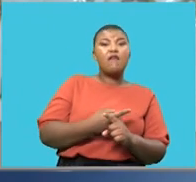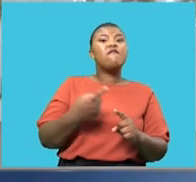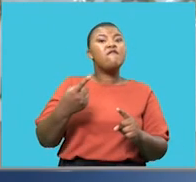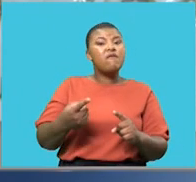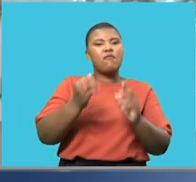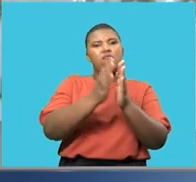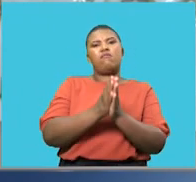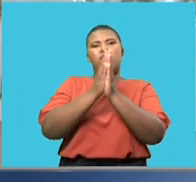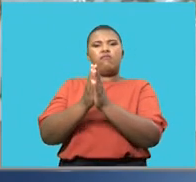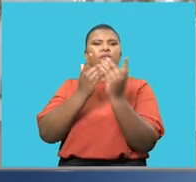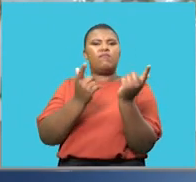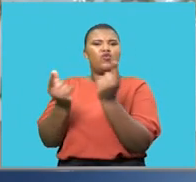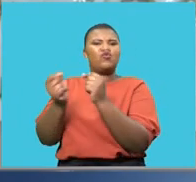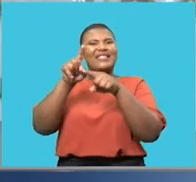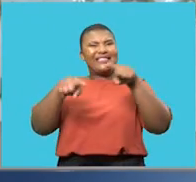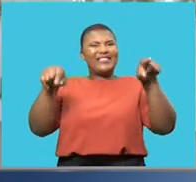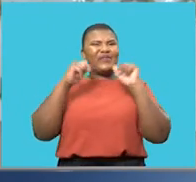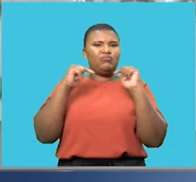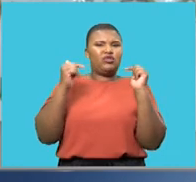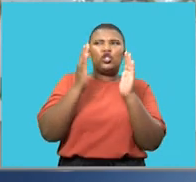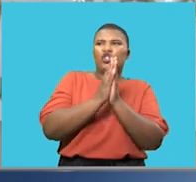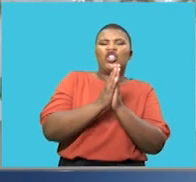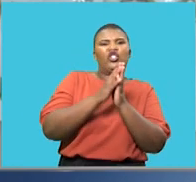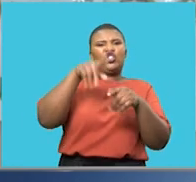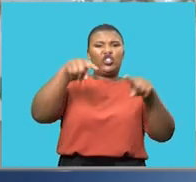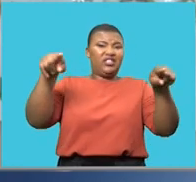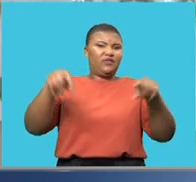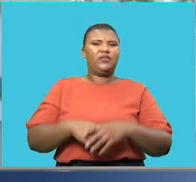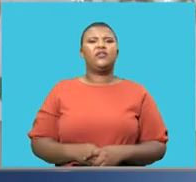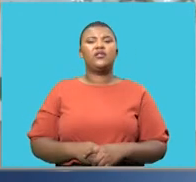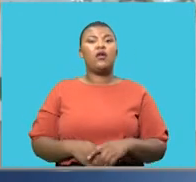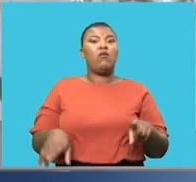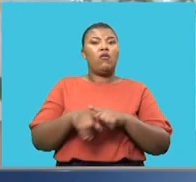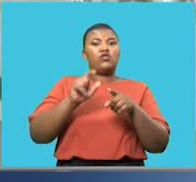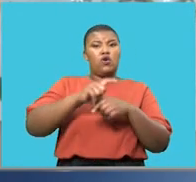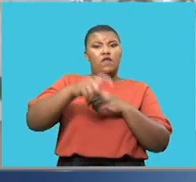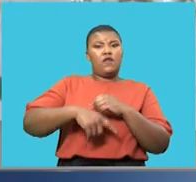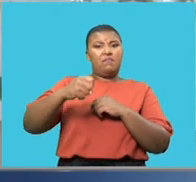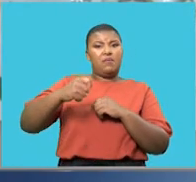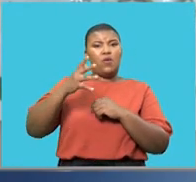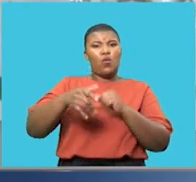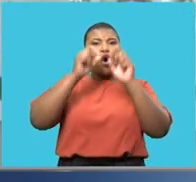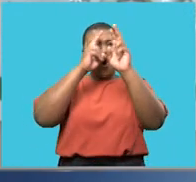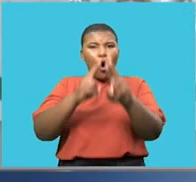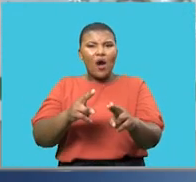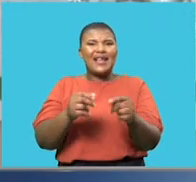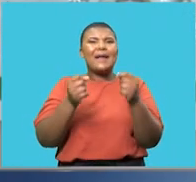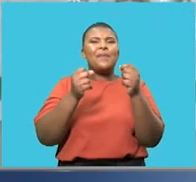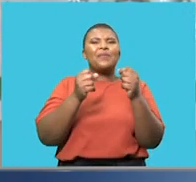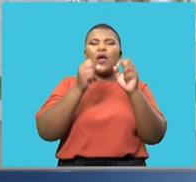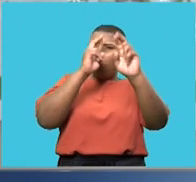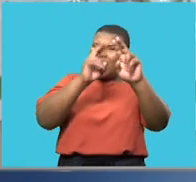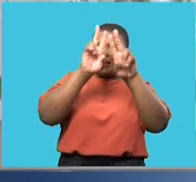different leaders in various regions in churches. You know, they also say they will use this conference to honor peace ambassadors who are